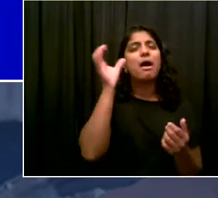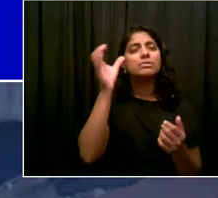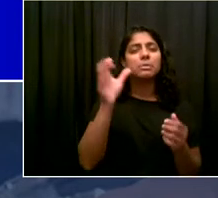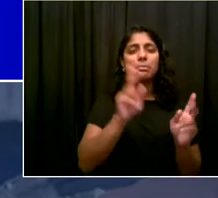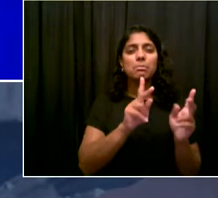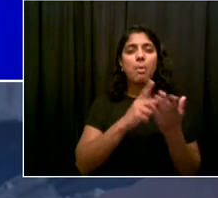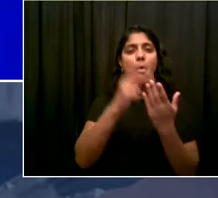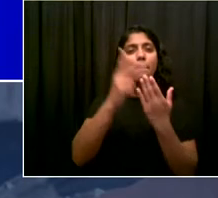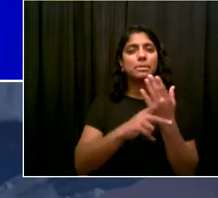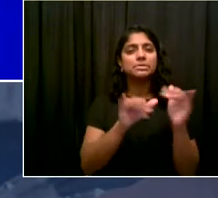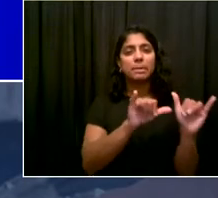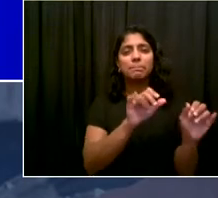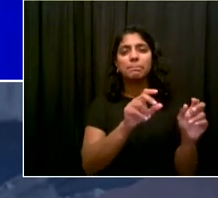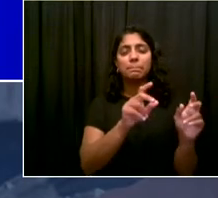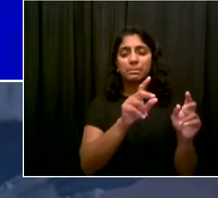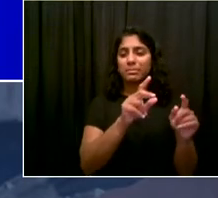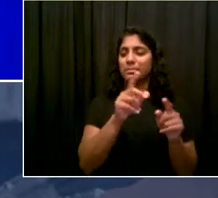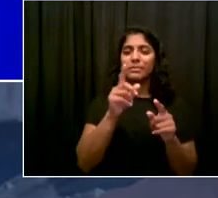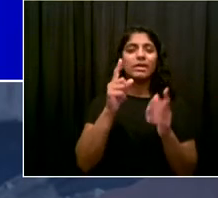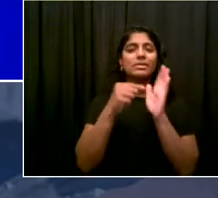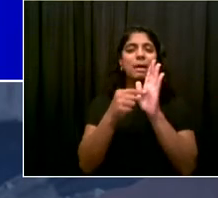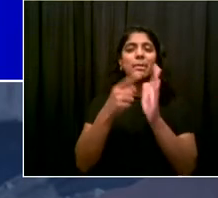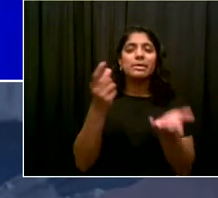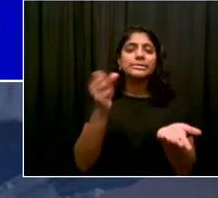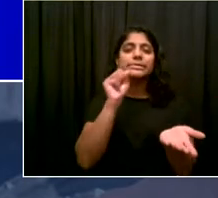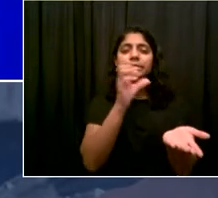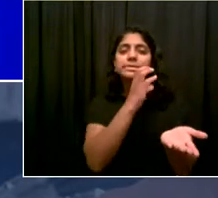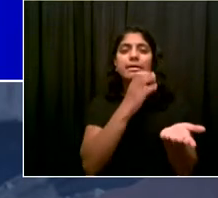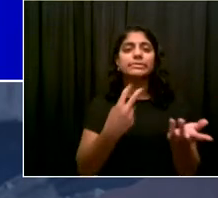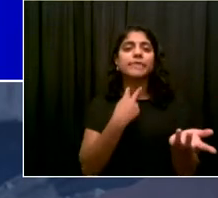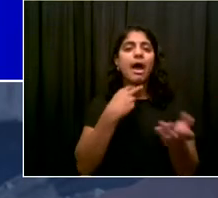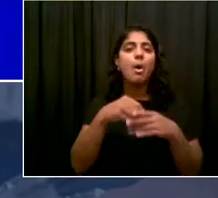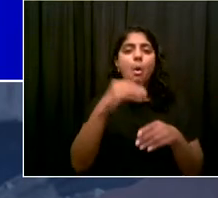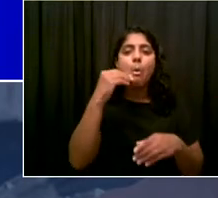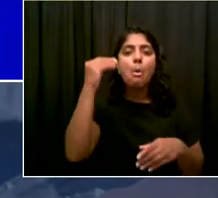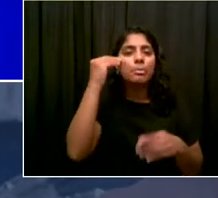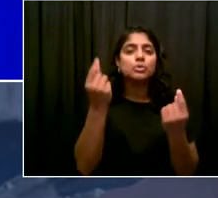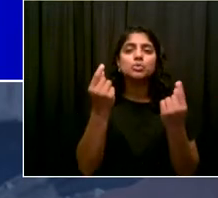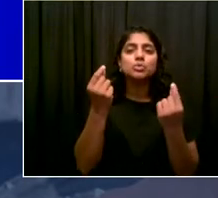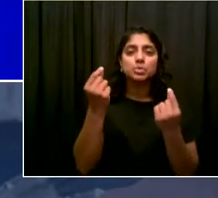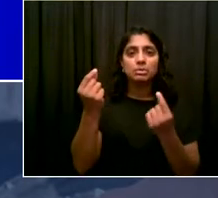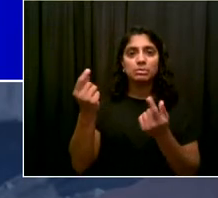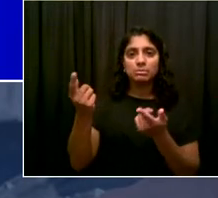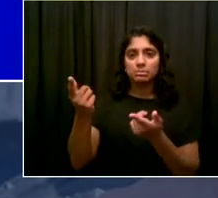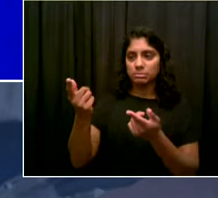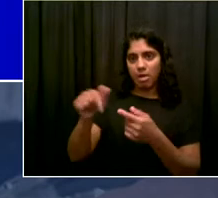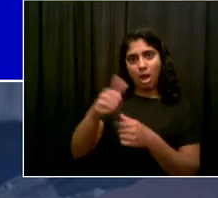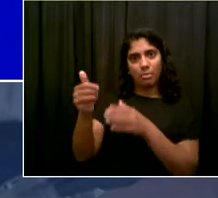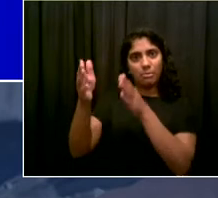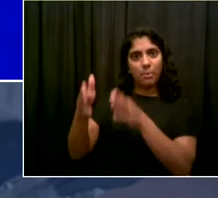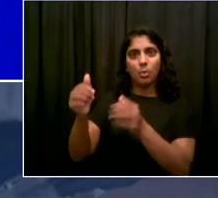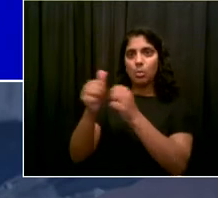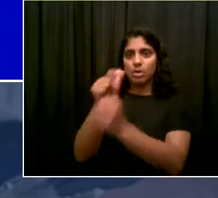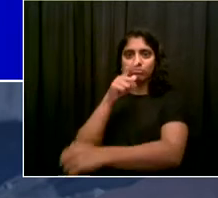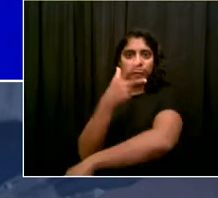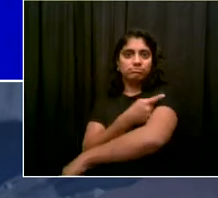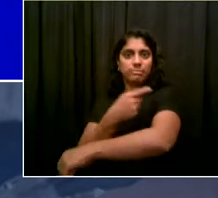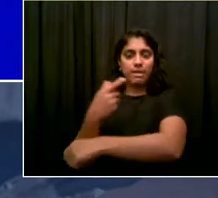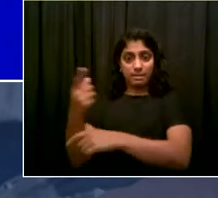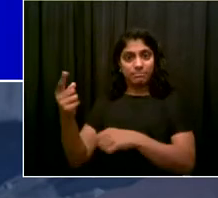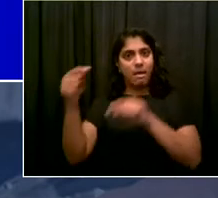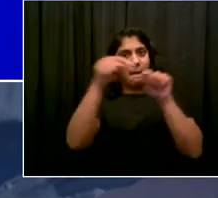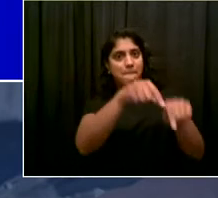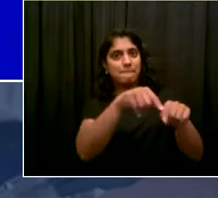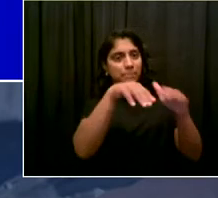15,000 New Yorkers with the homebound campaign. And thanks again to the Department for the Aging, to the FDNY,